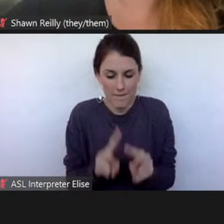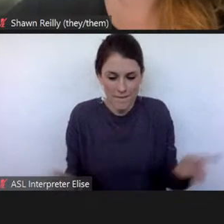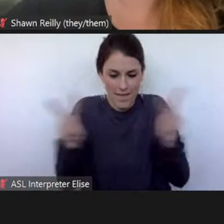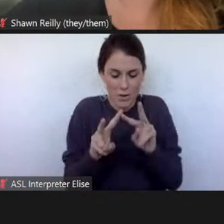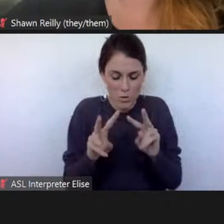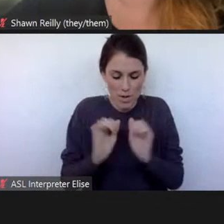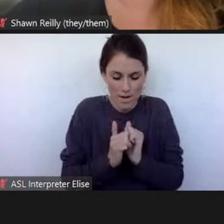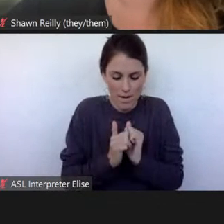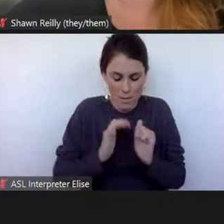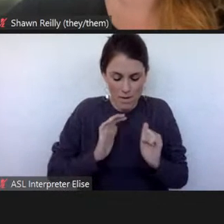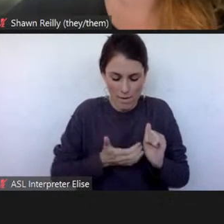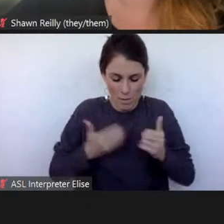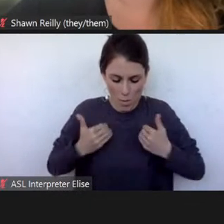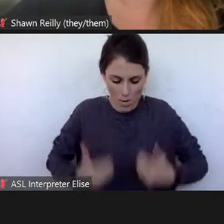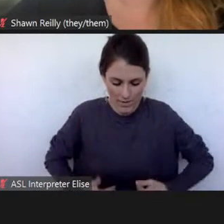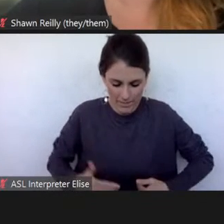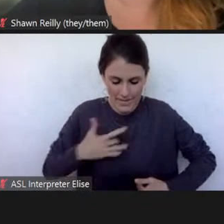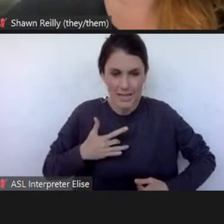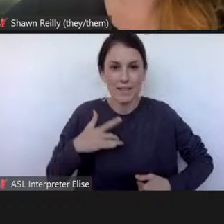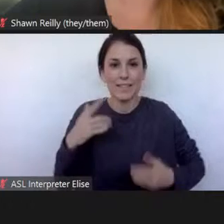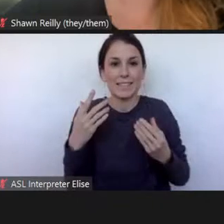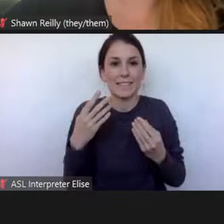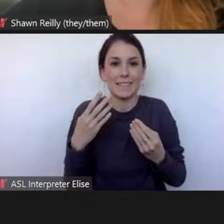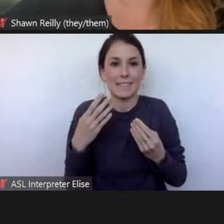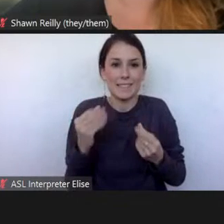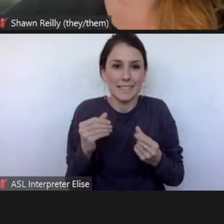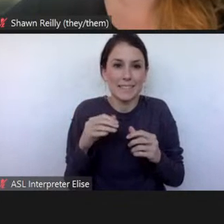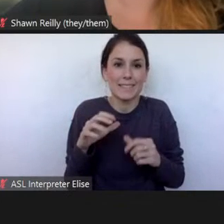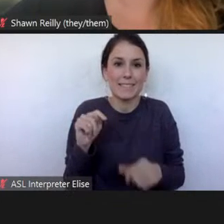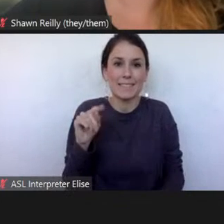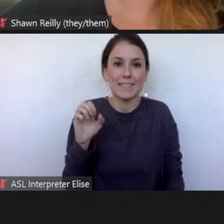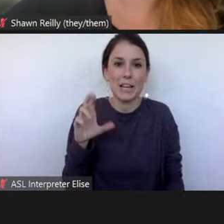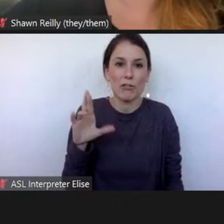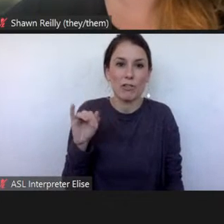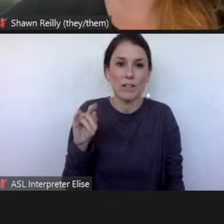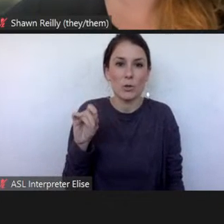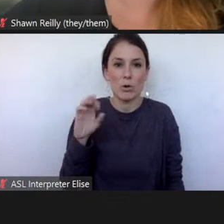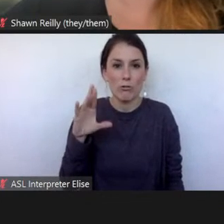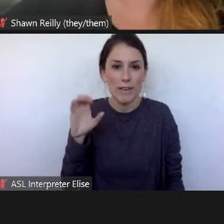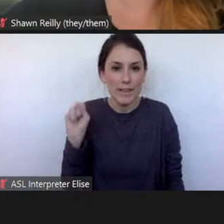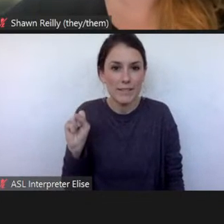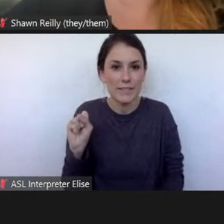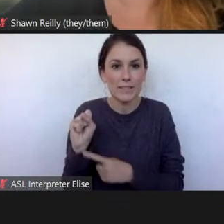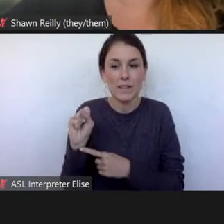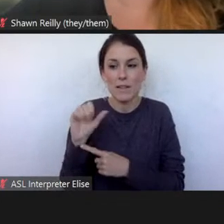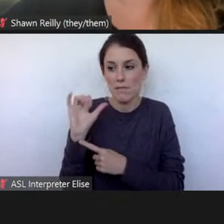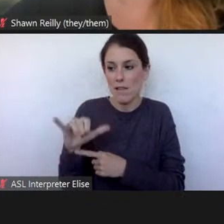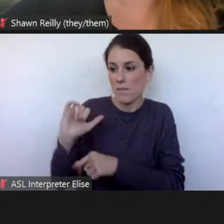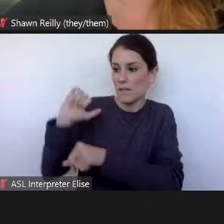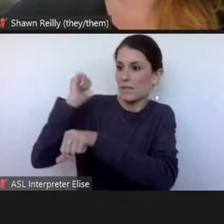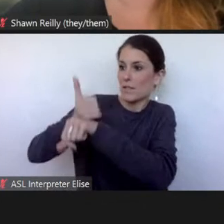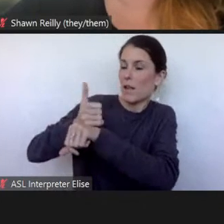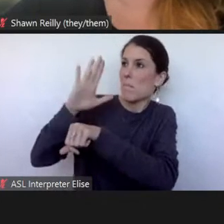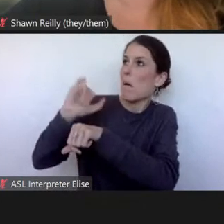territory, in these territories that have been set up by people with power,